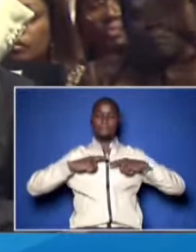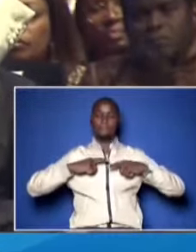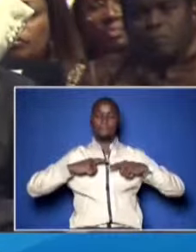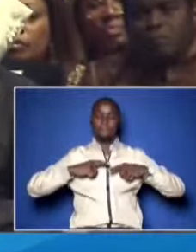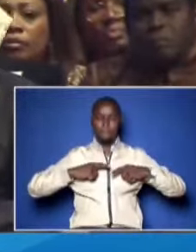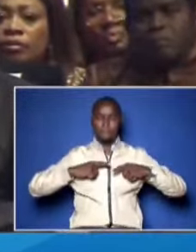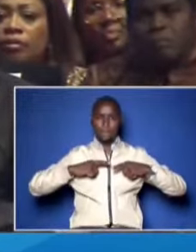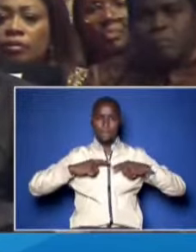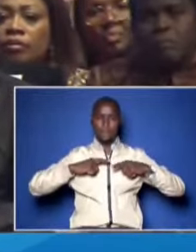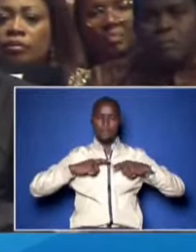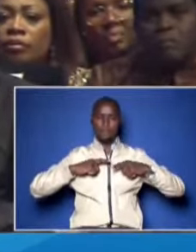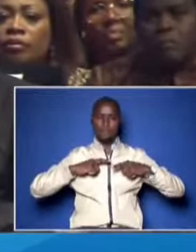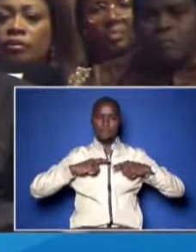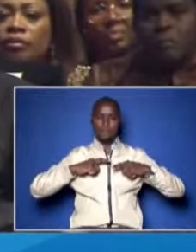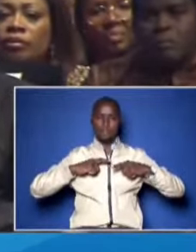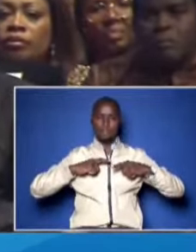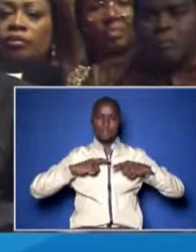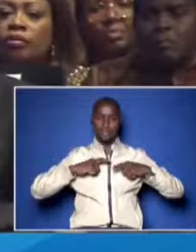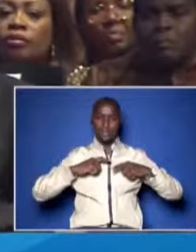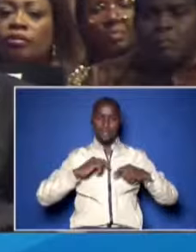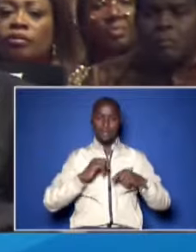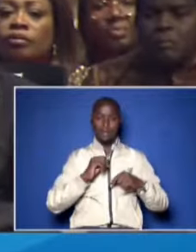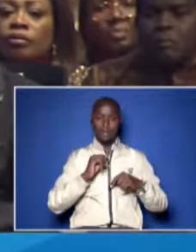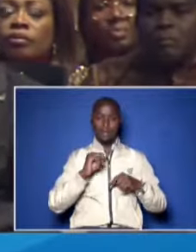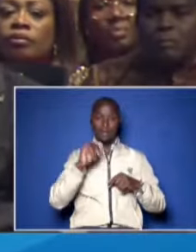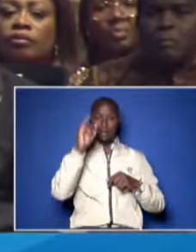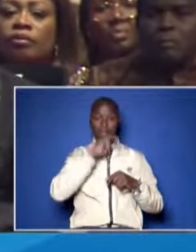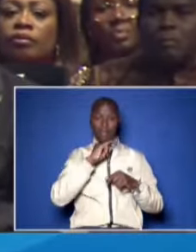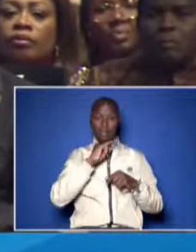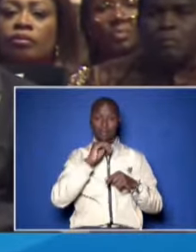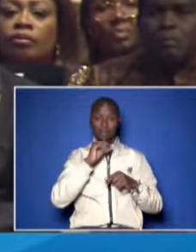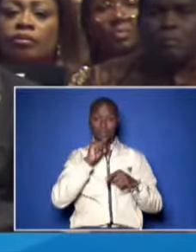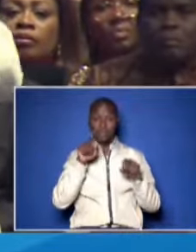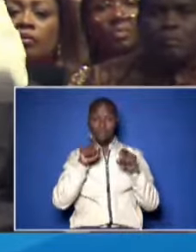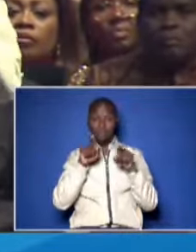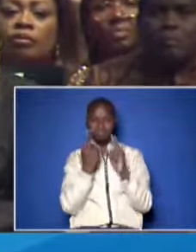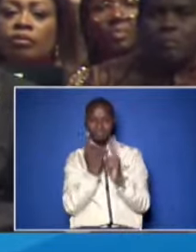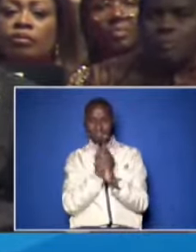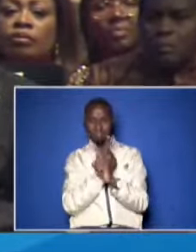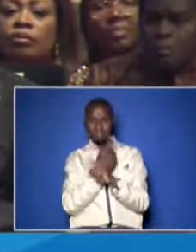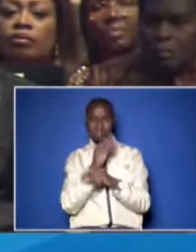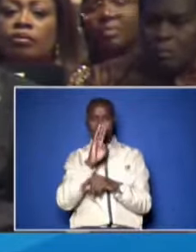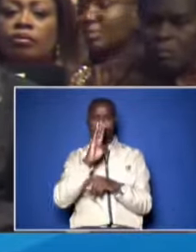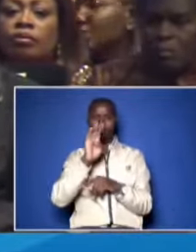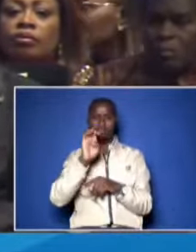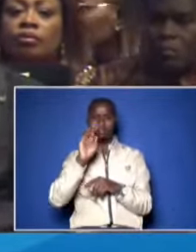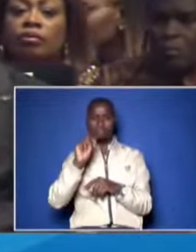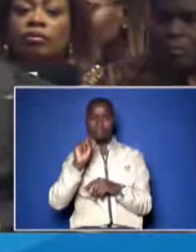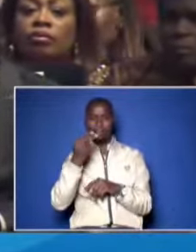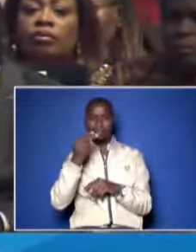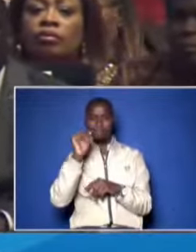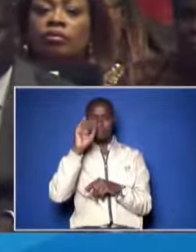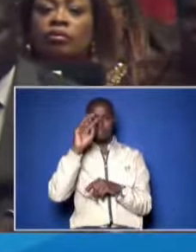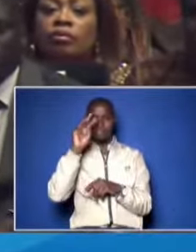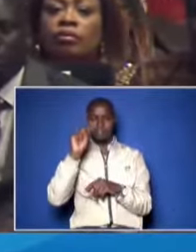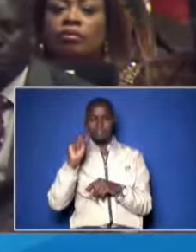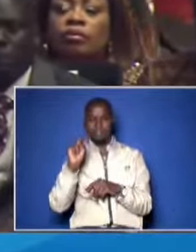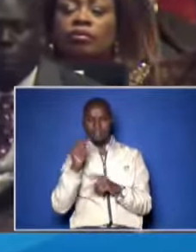life I'm a different Ben from the last time I came to